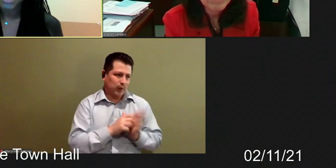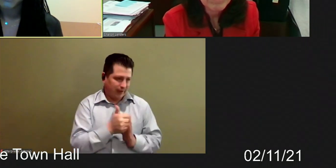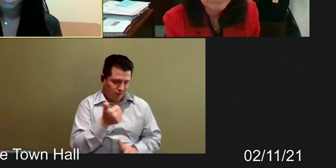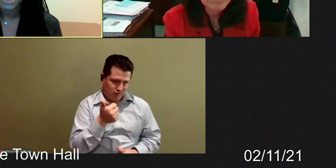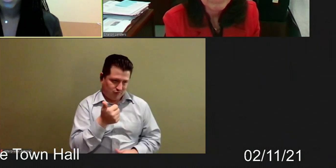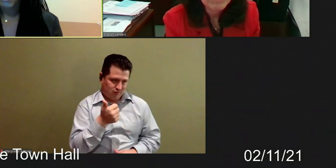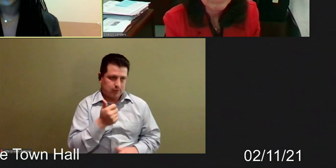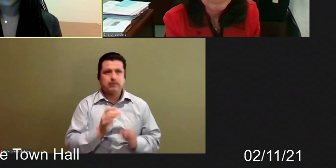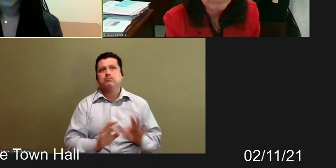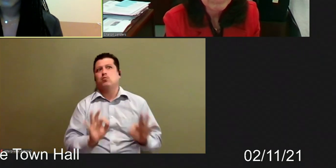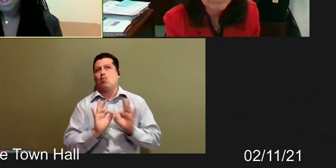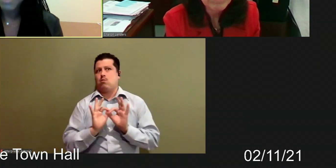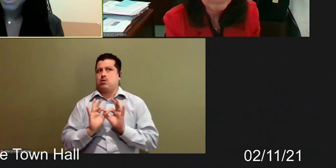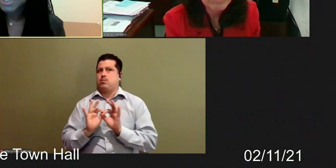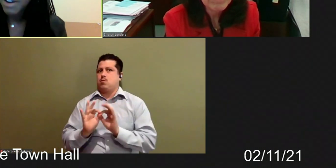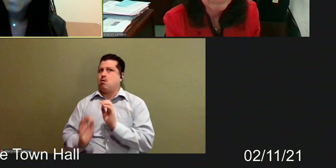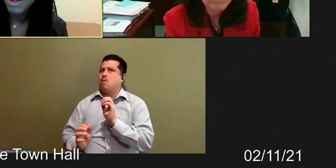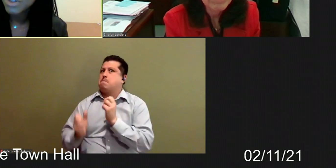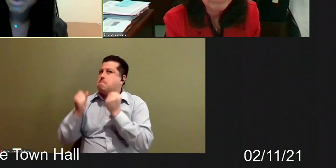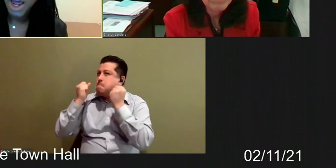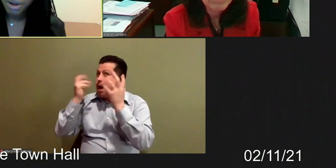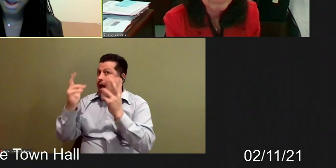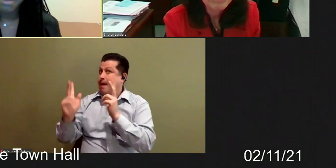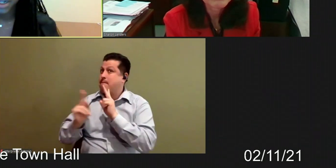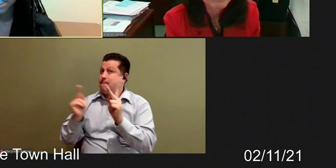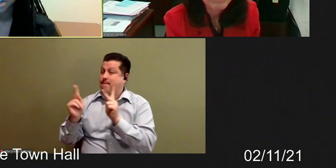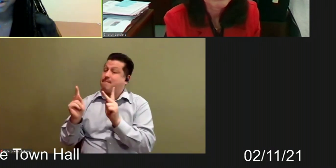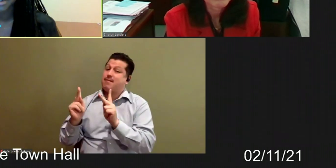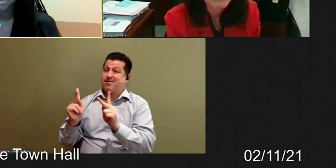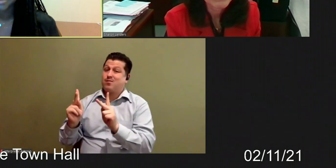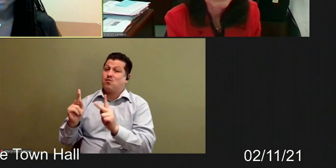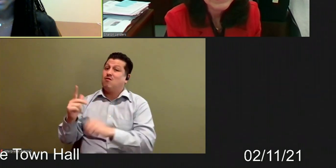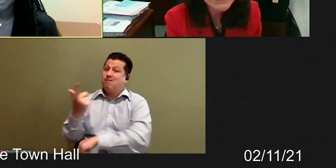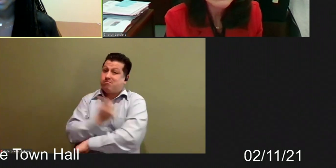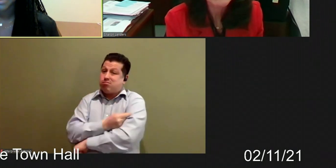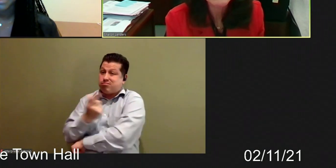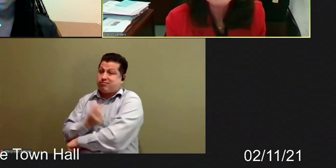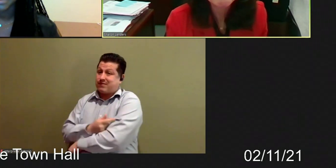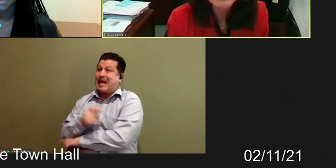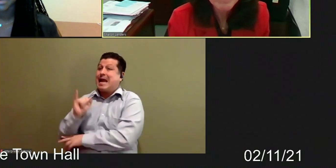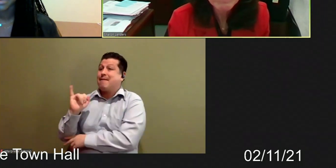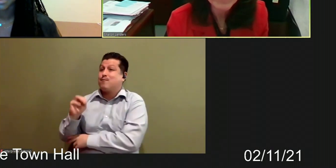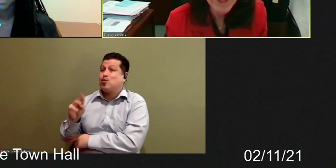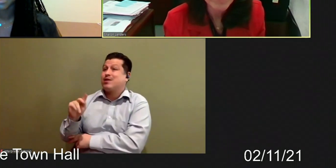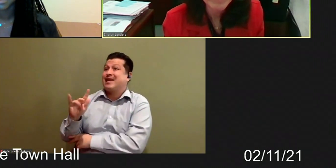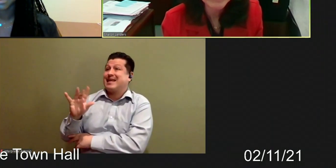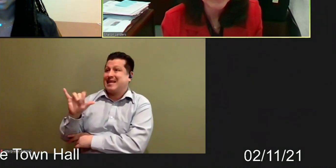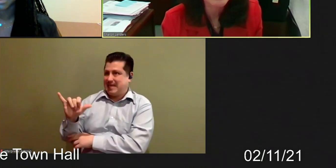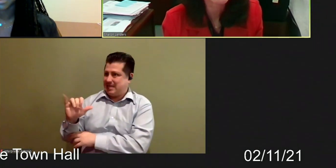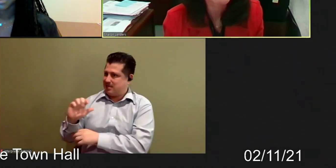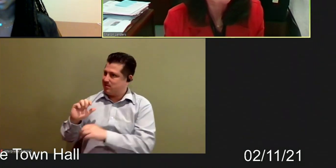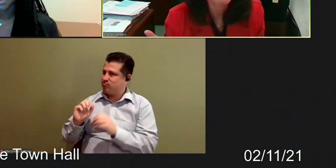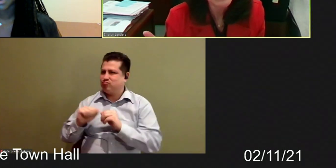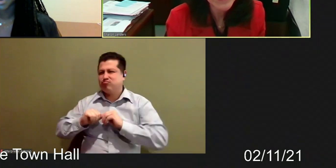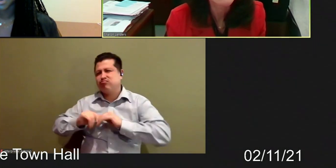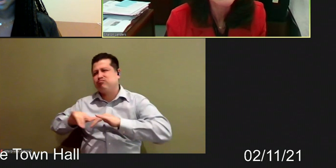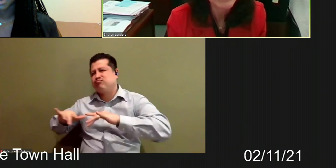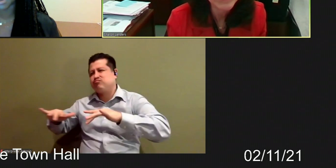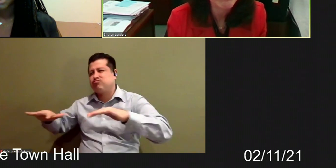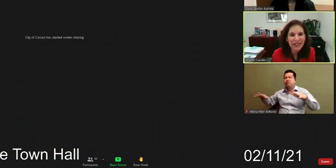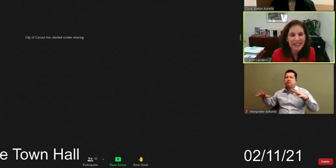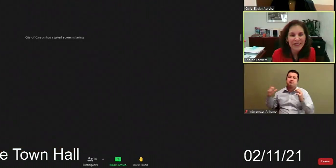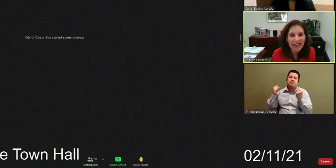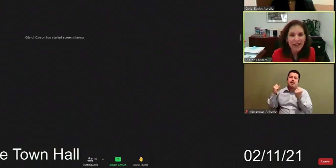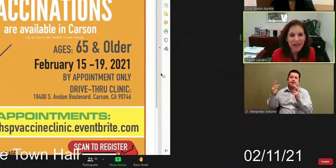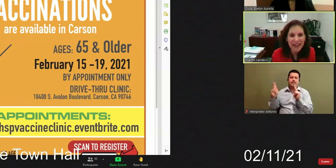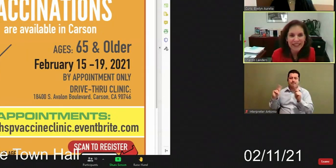there's a herd immunity where we're not able to kind of bounce it around amongst each other. So we're going to put up a flyer that shows where people can,